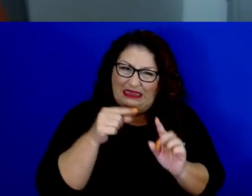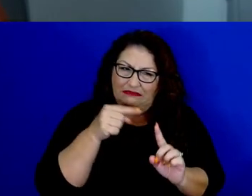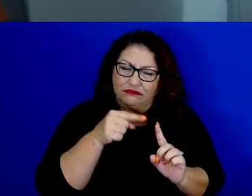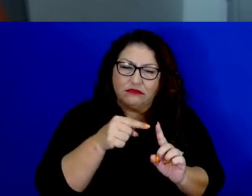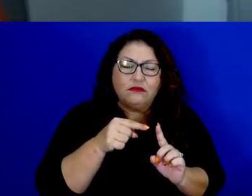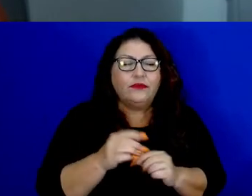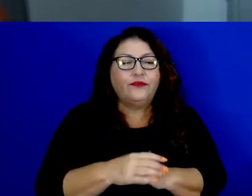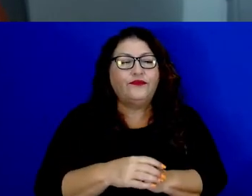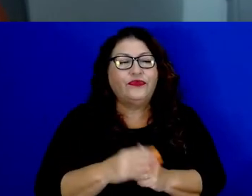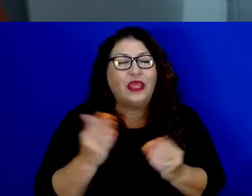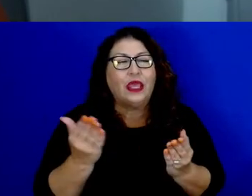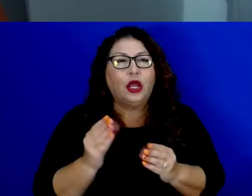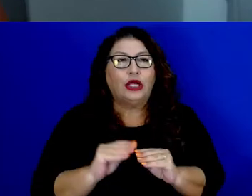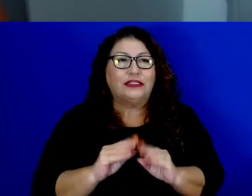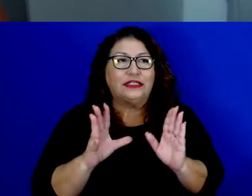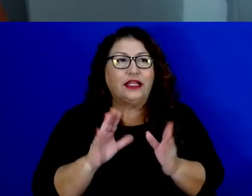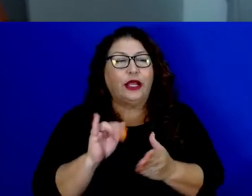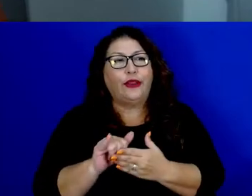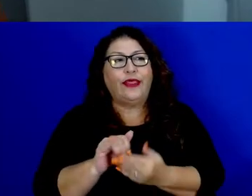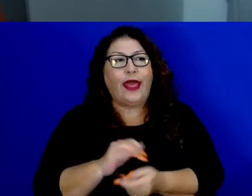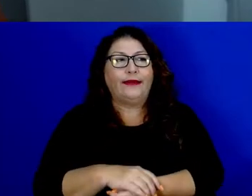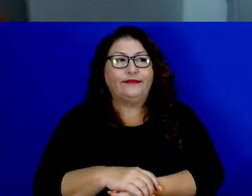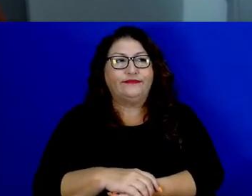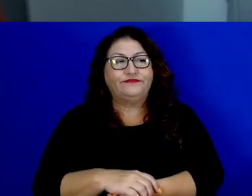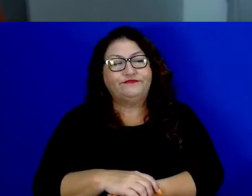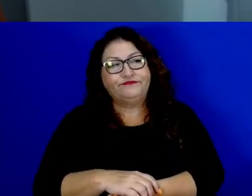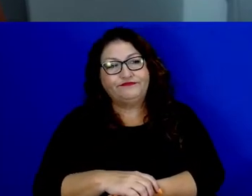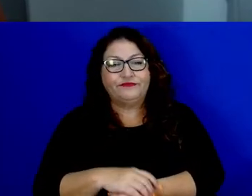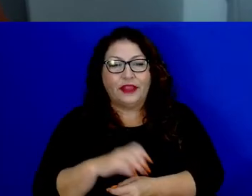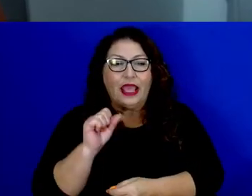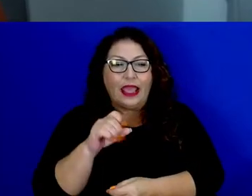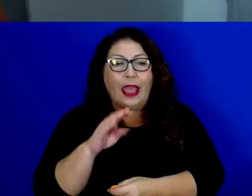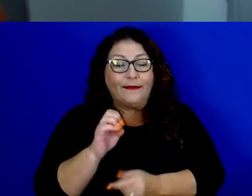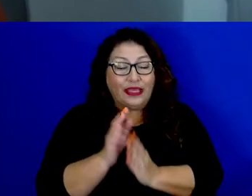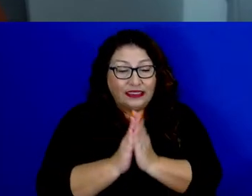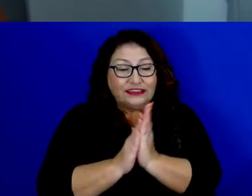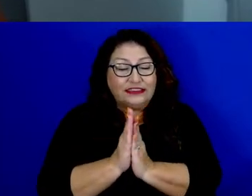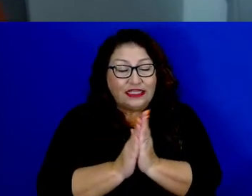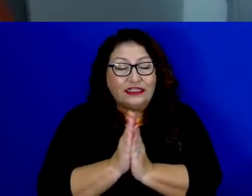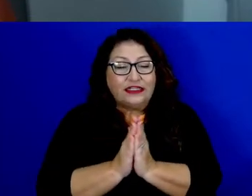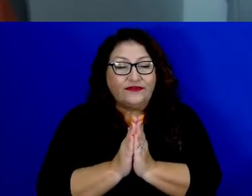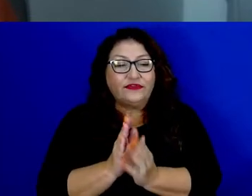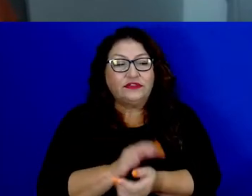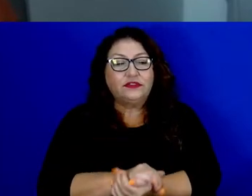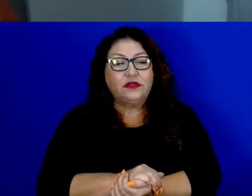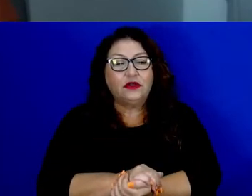that there can be incentives to provide